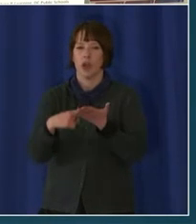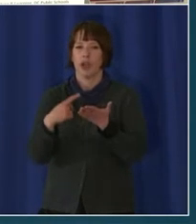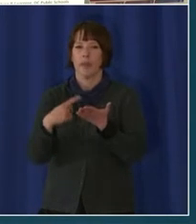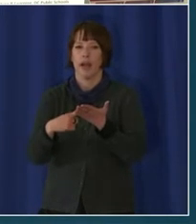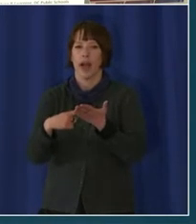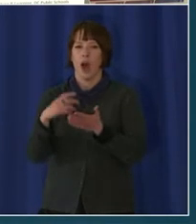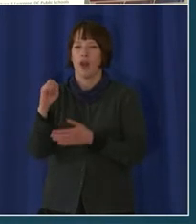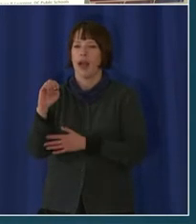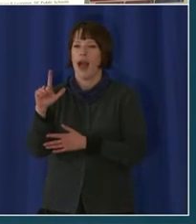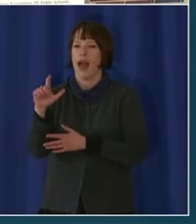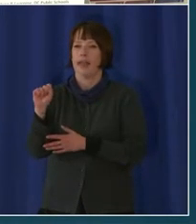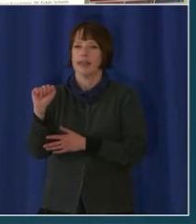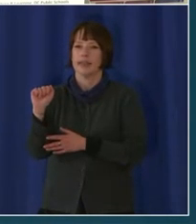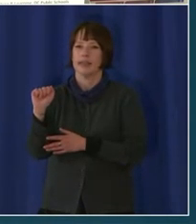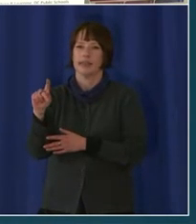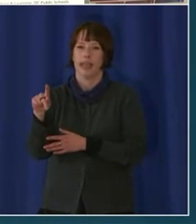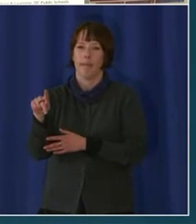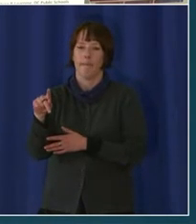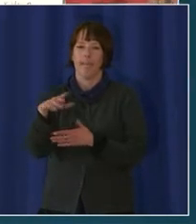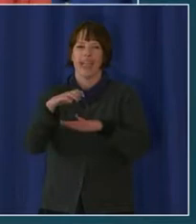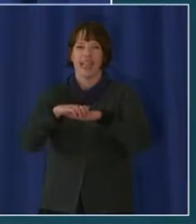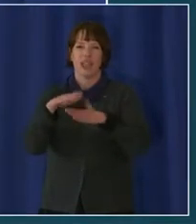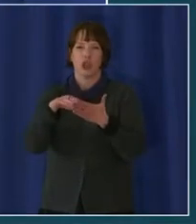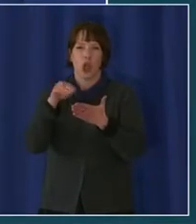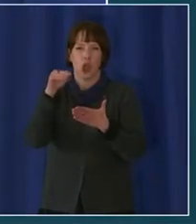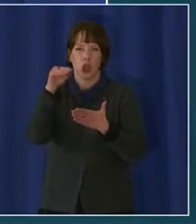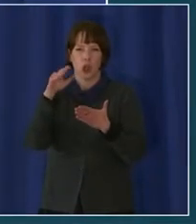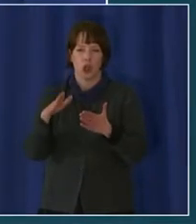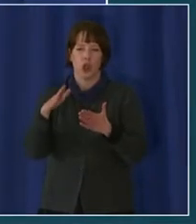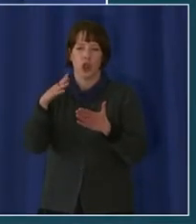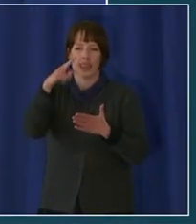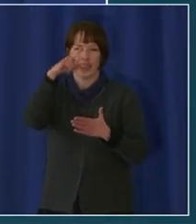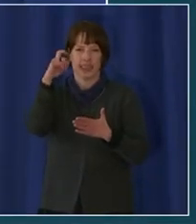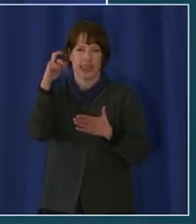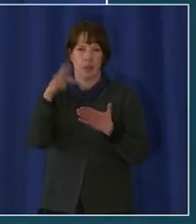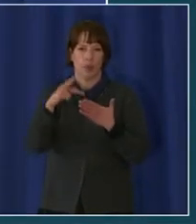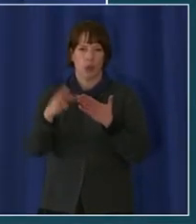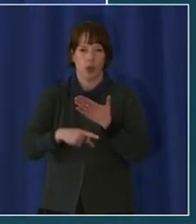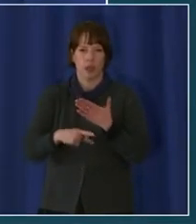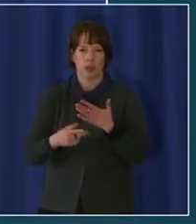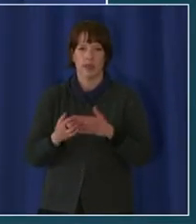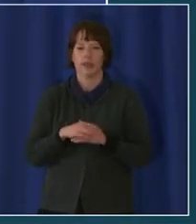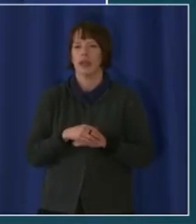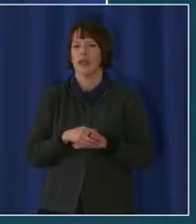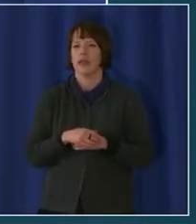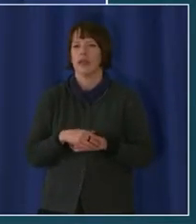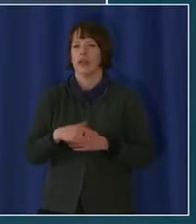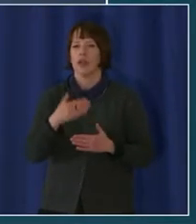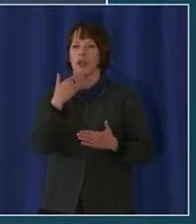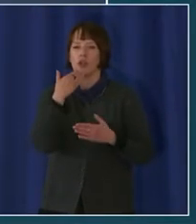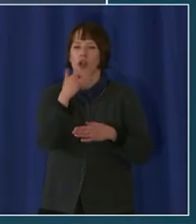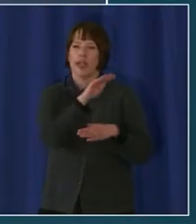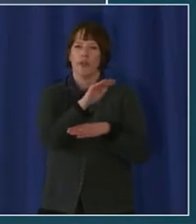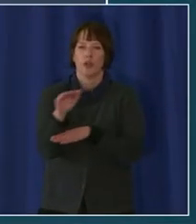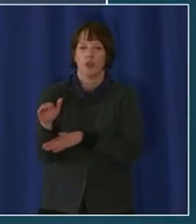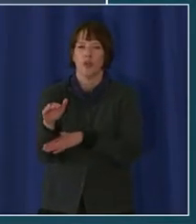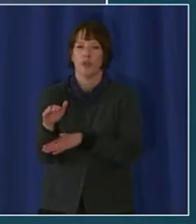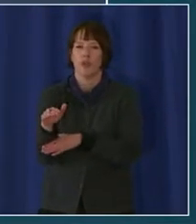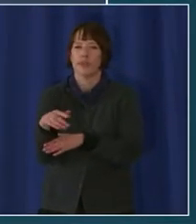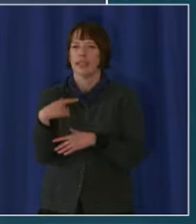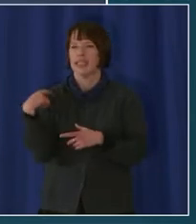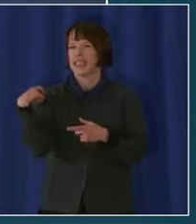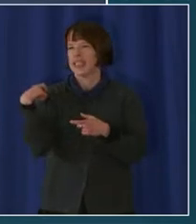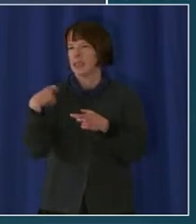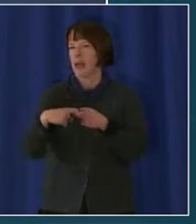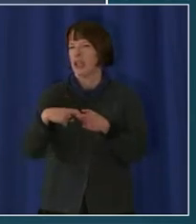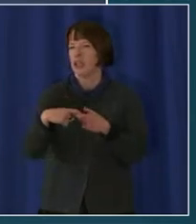Summer Academic Program. Thanks, Corey. Good afternoon, everyone. Buenas tardes a todos. I'm here to talk about our